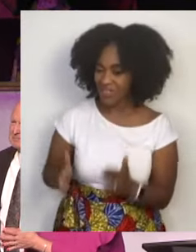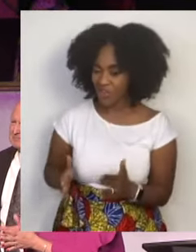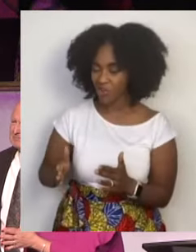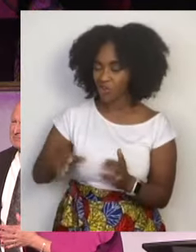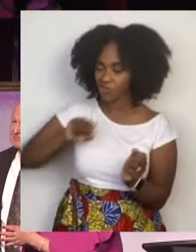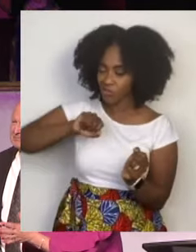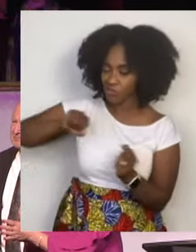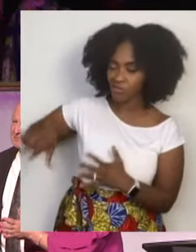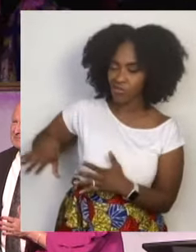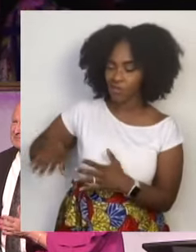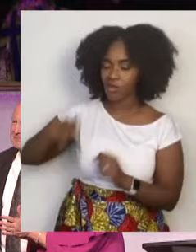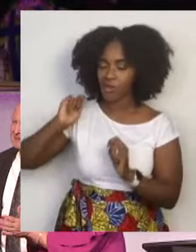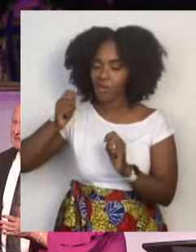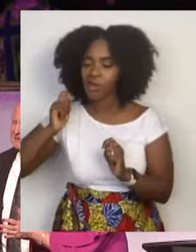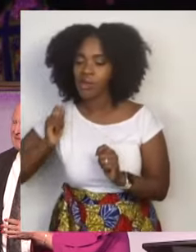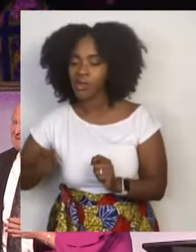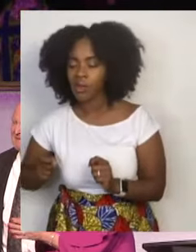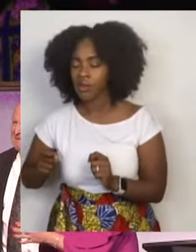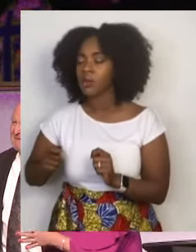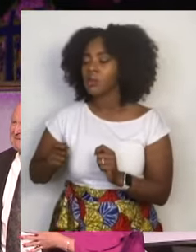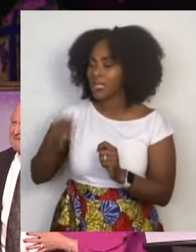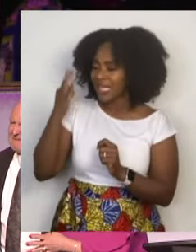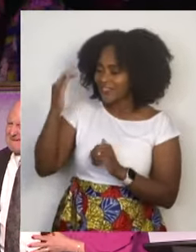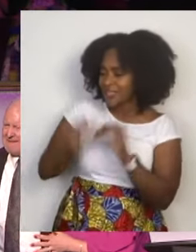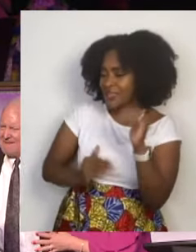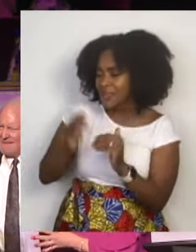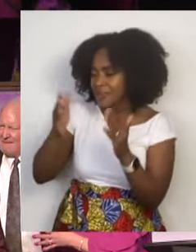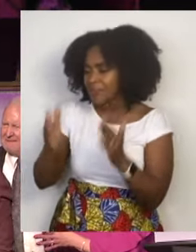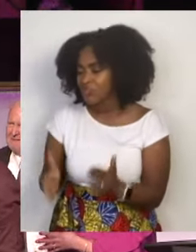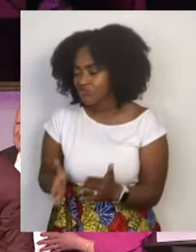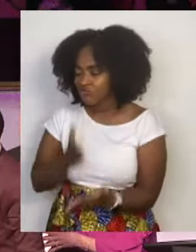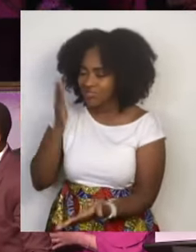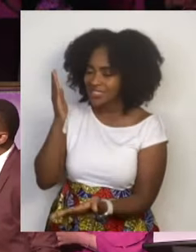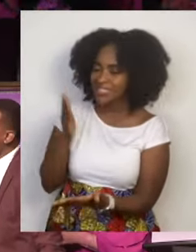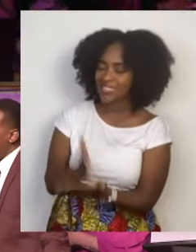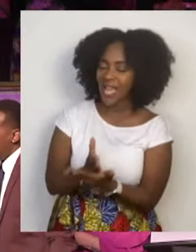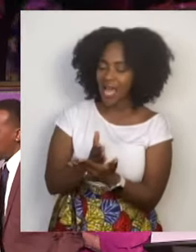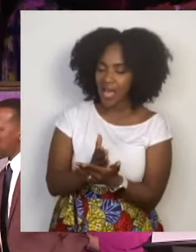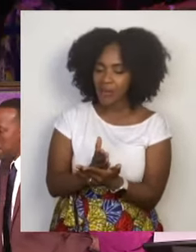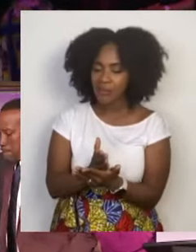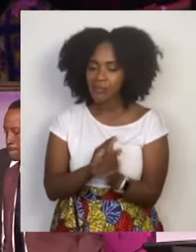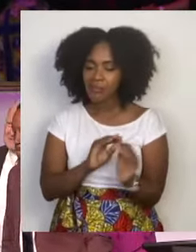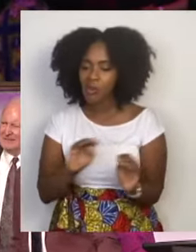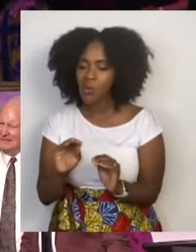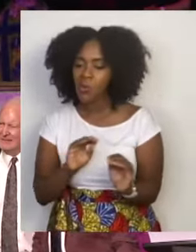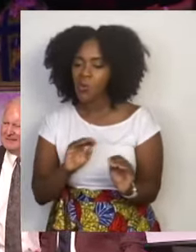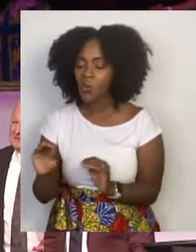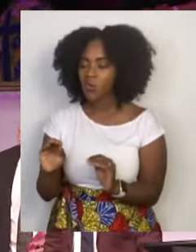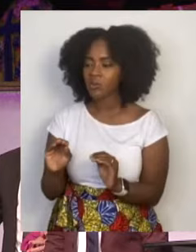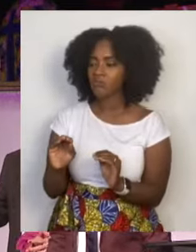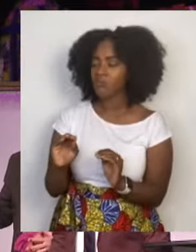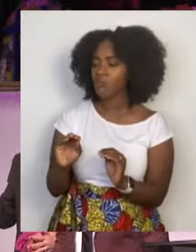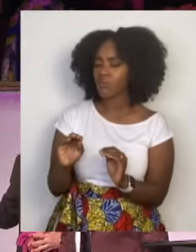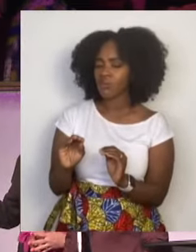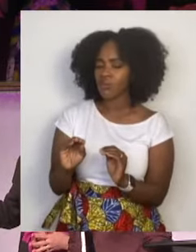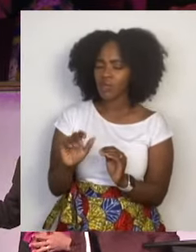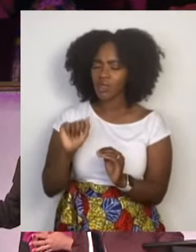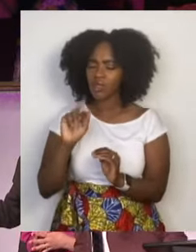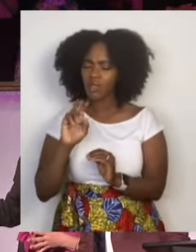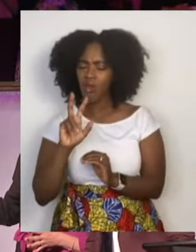stop renewing what needs to be renewed, where will the ark be when the rain